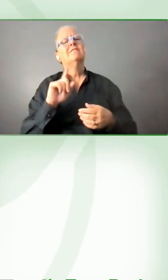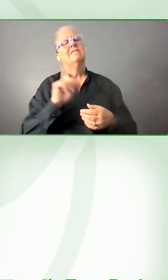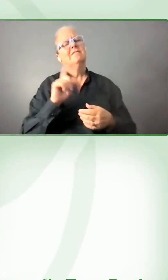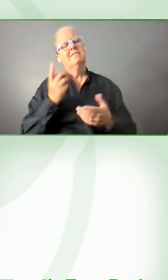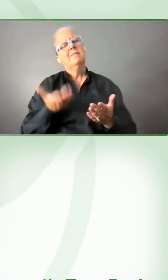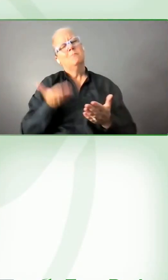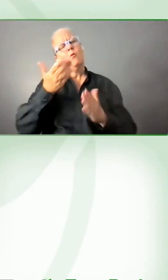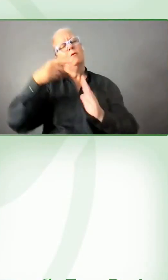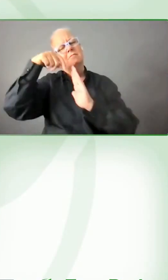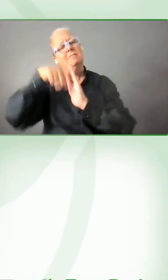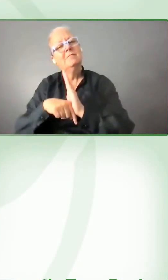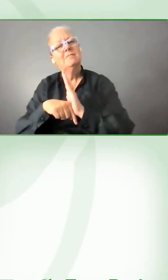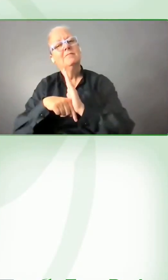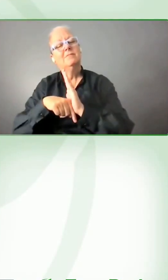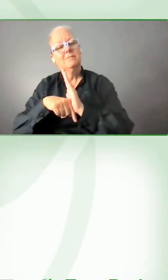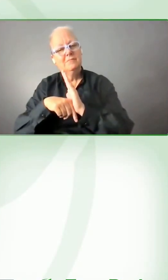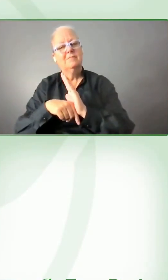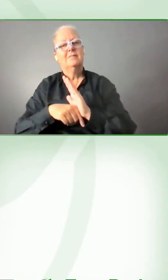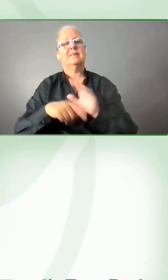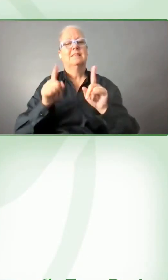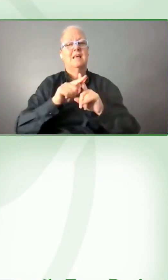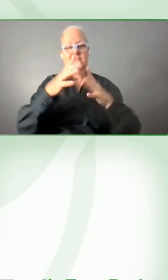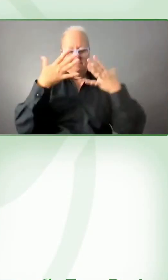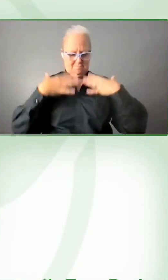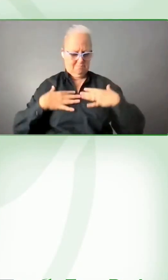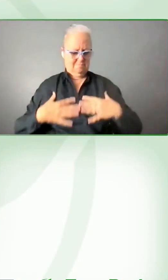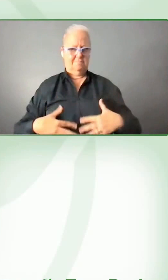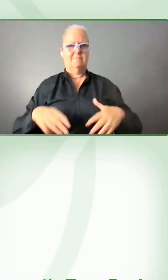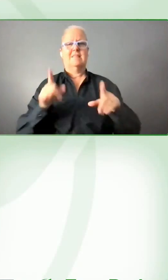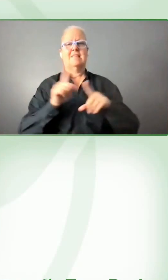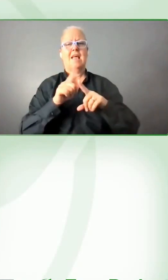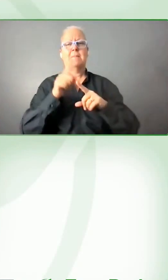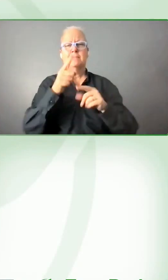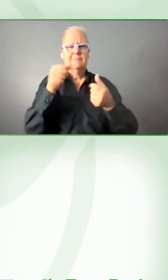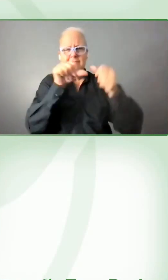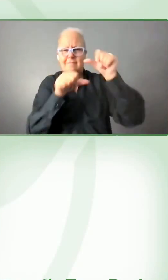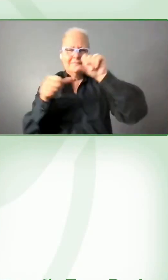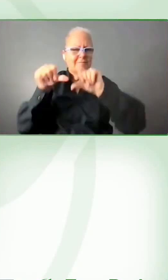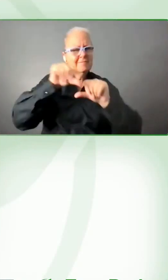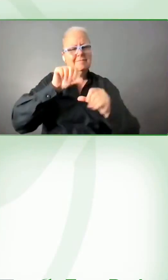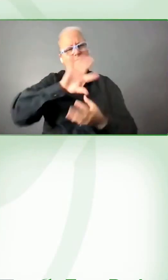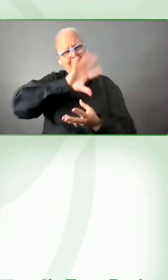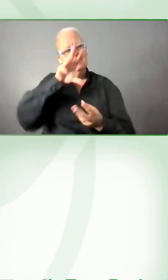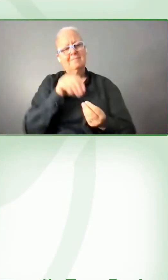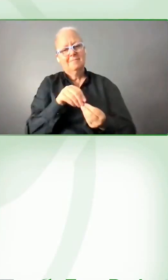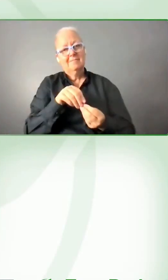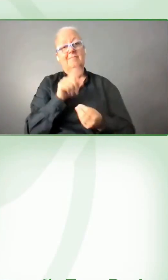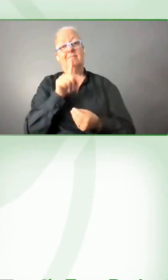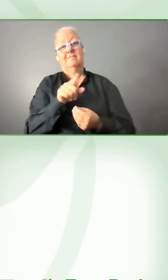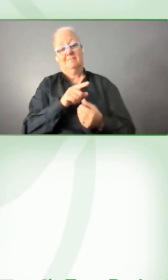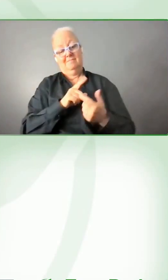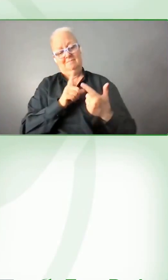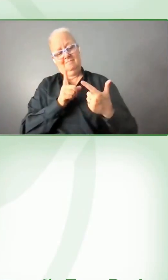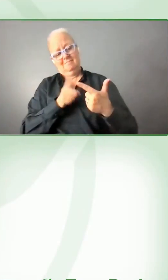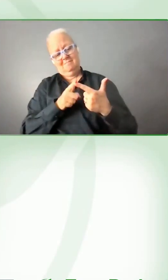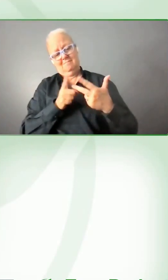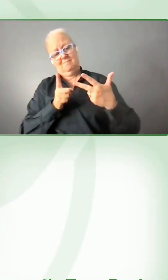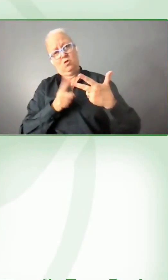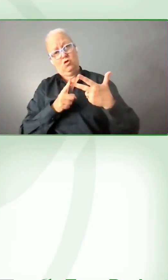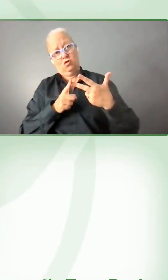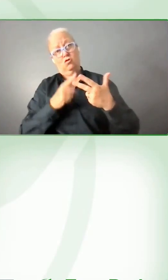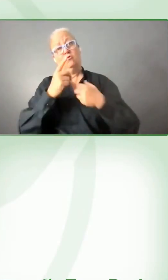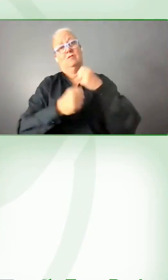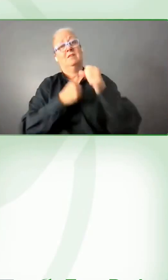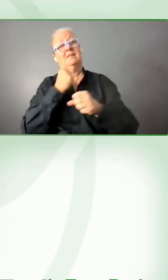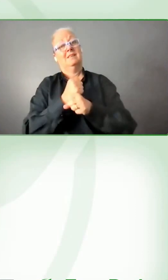just about the biology of everything, right? So that was kind of the second and third year of the program, was to make the case for this